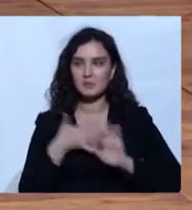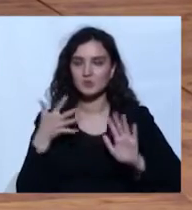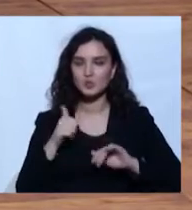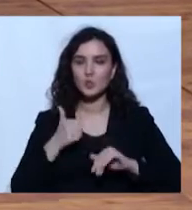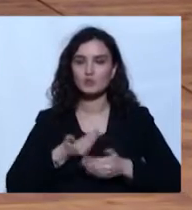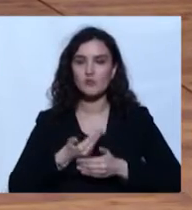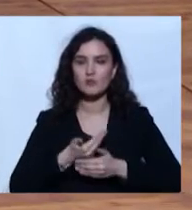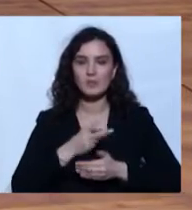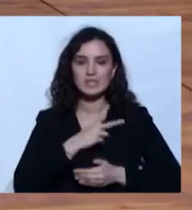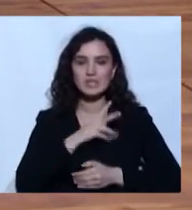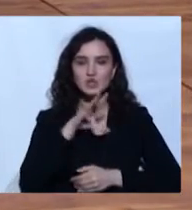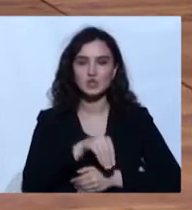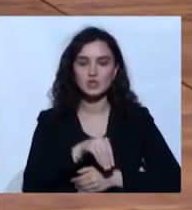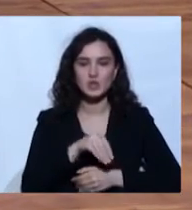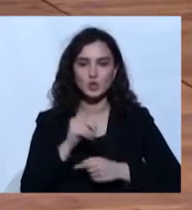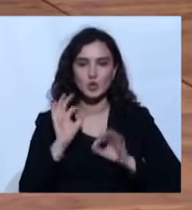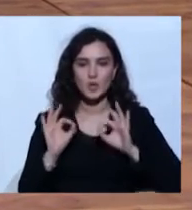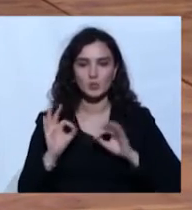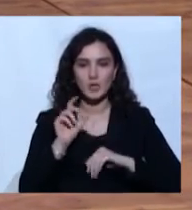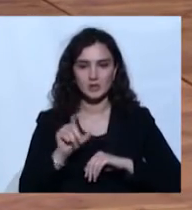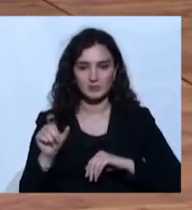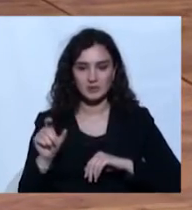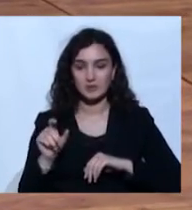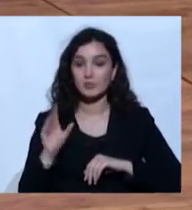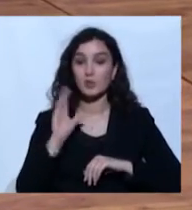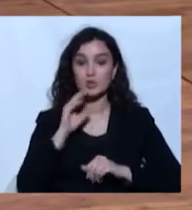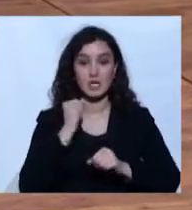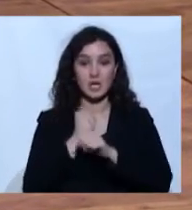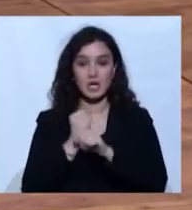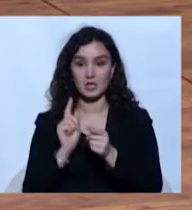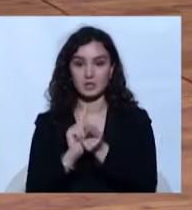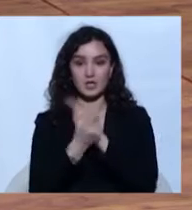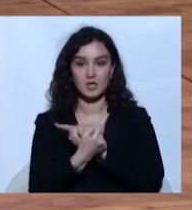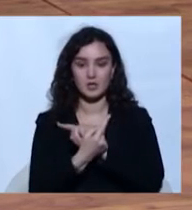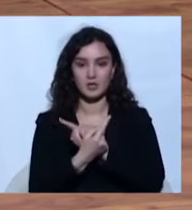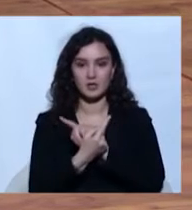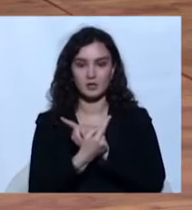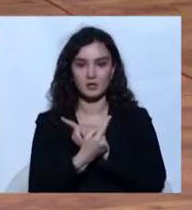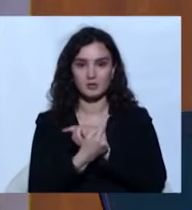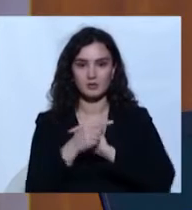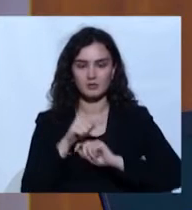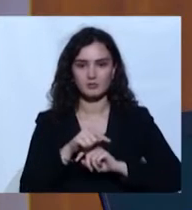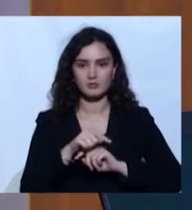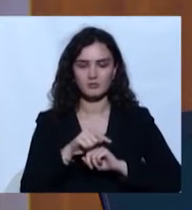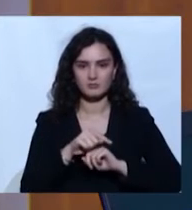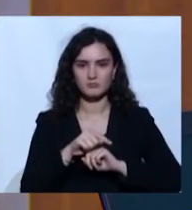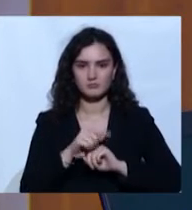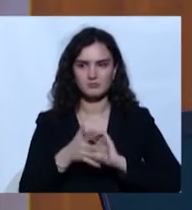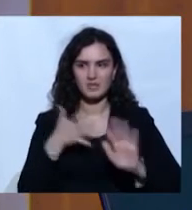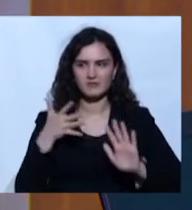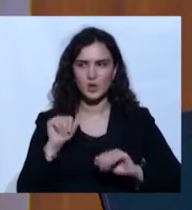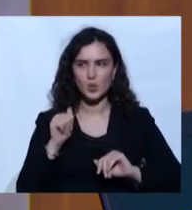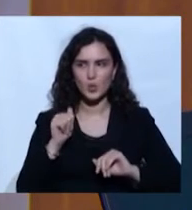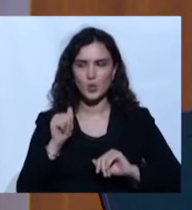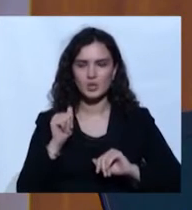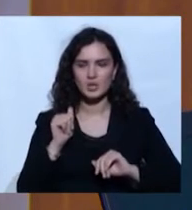kids live in England at the time. But when he does that, he learns how cruel and how